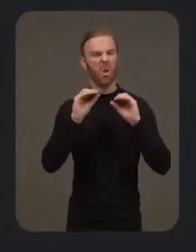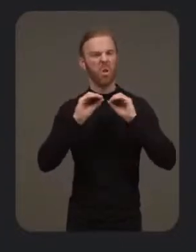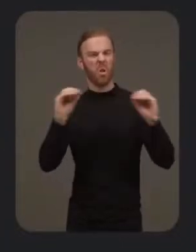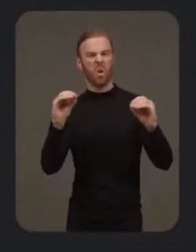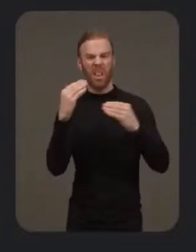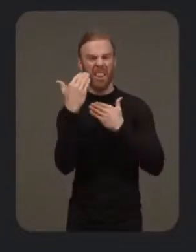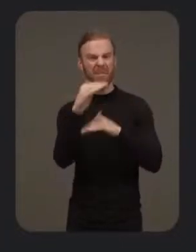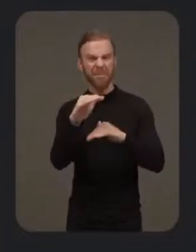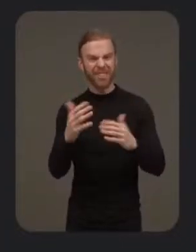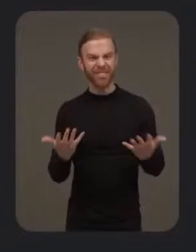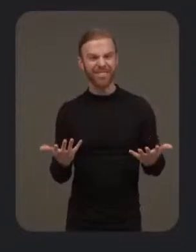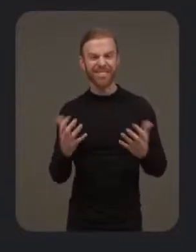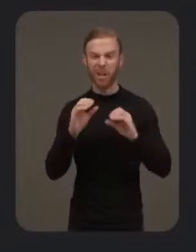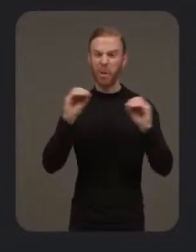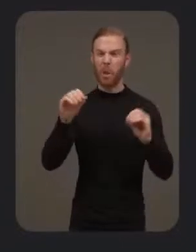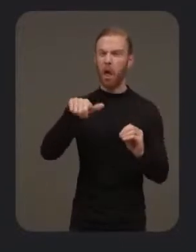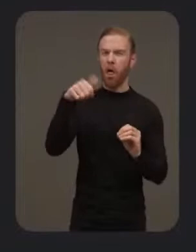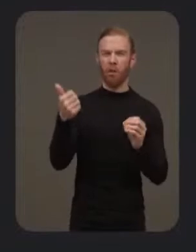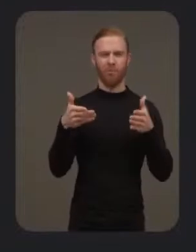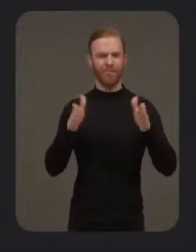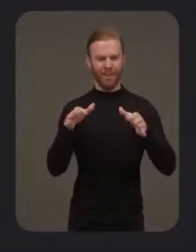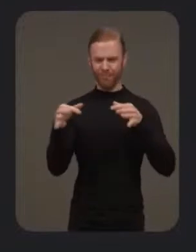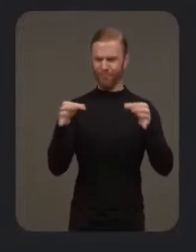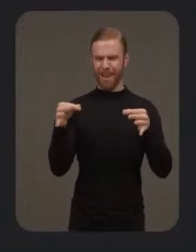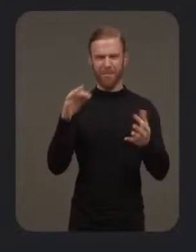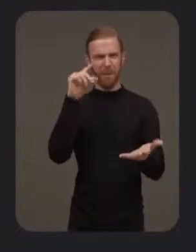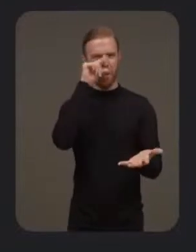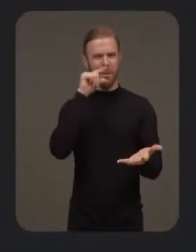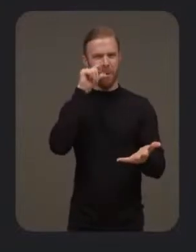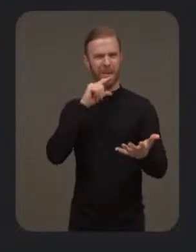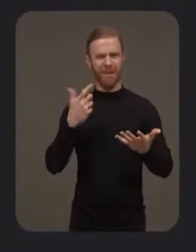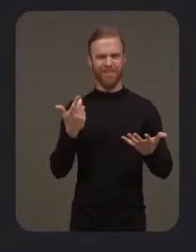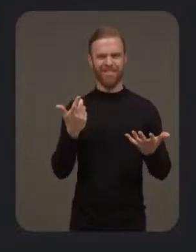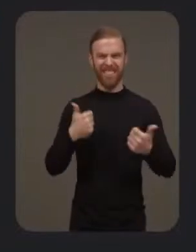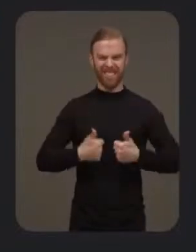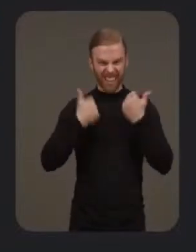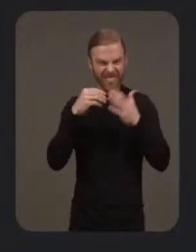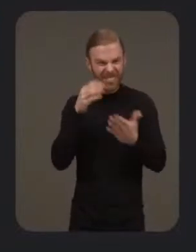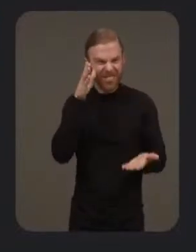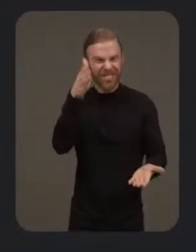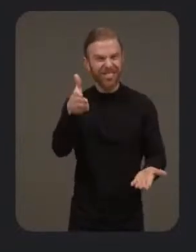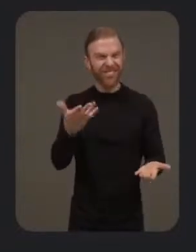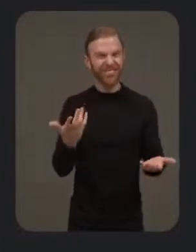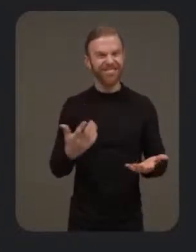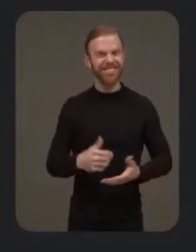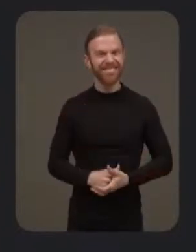There's no other way to describe it. We're just living in the future.